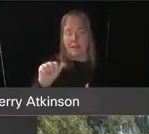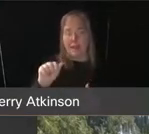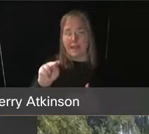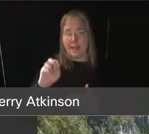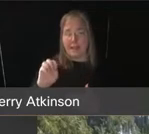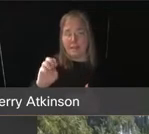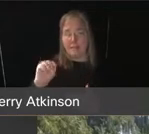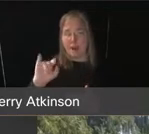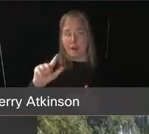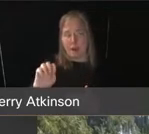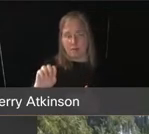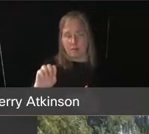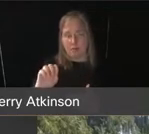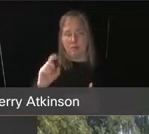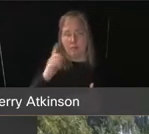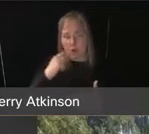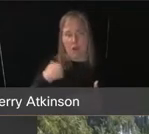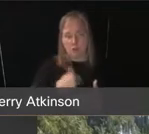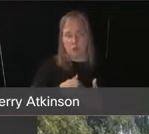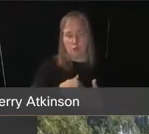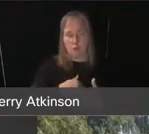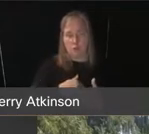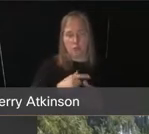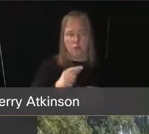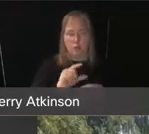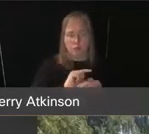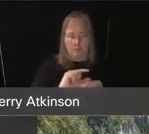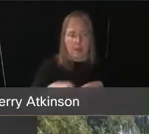do that resurfacing, it equates to